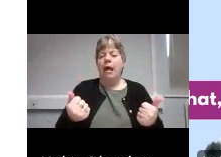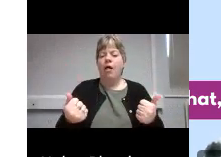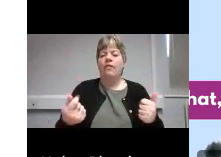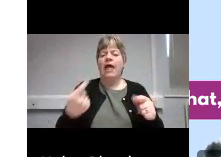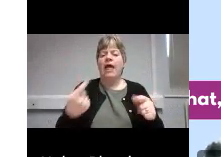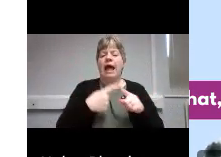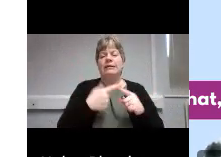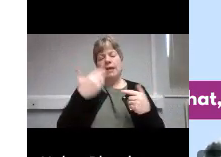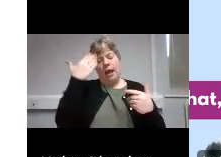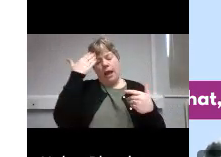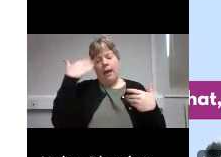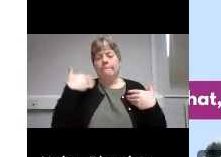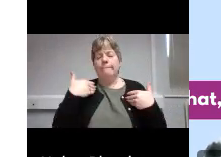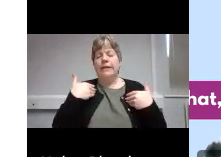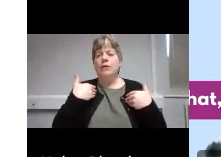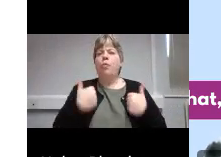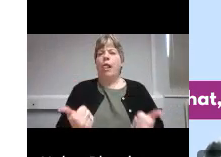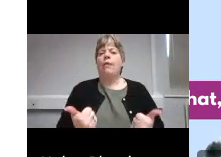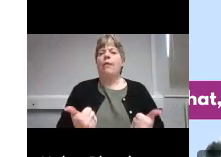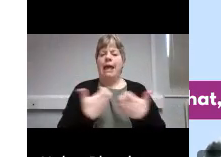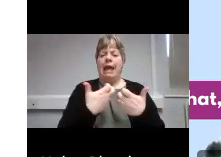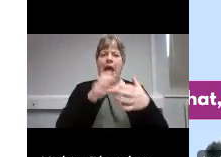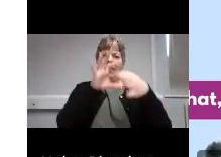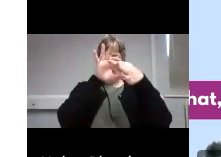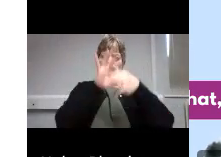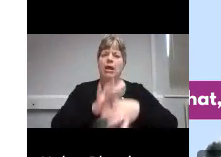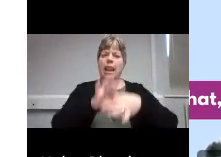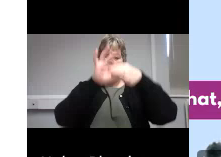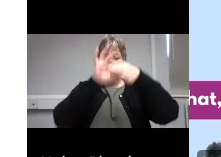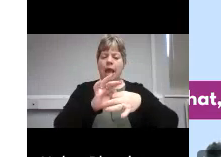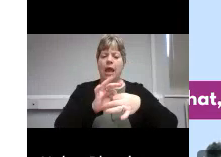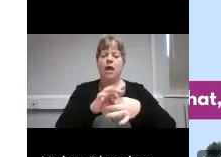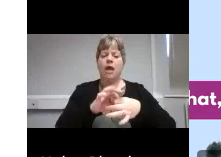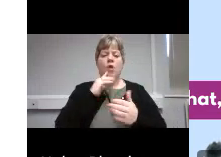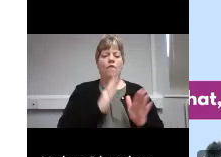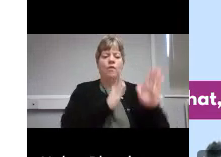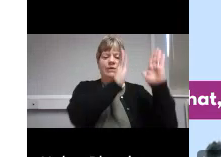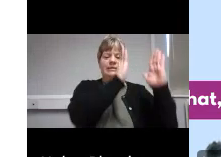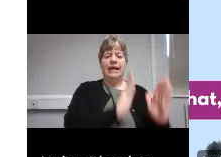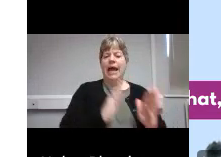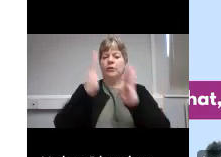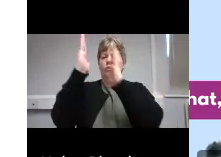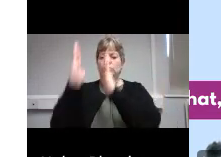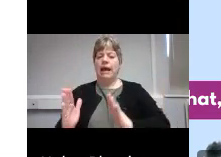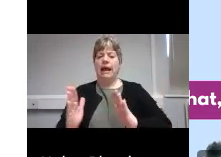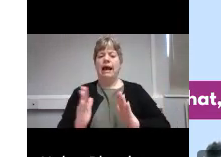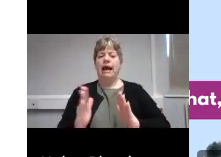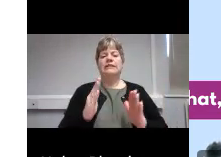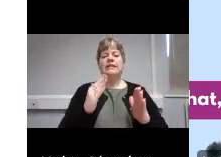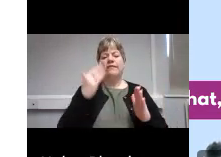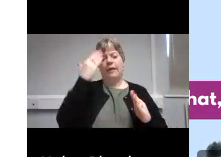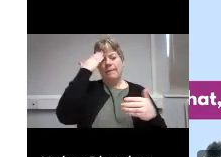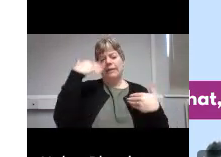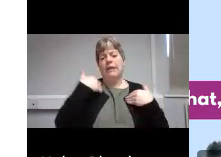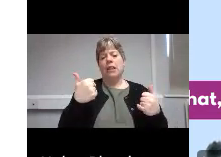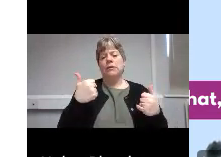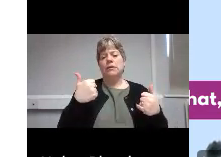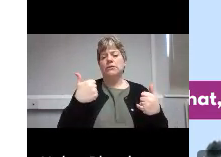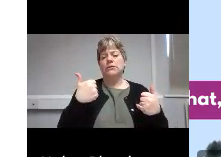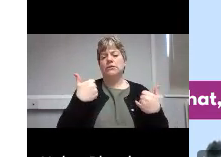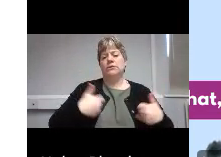mental well-being and how they relate to each other. So if you look at from side to side, this is the mental illness continuum, and